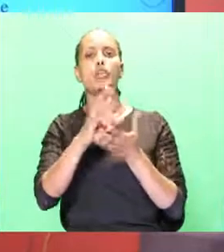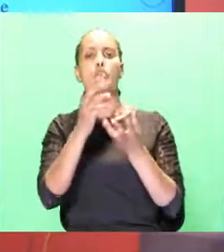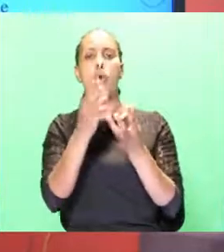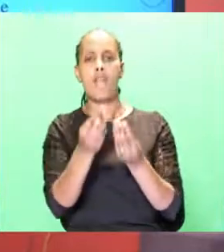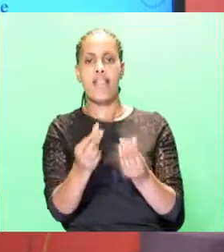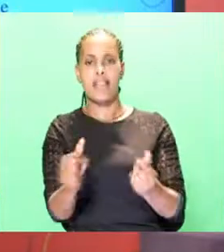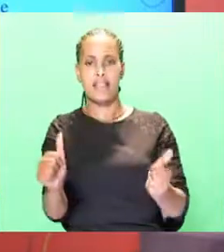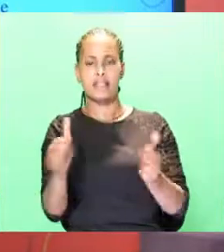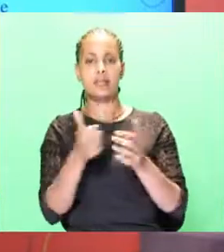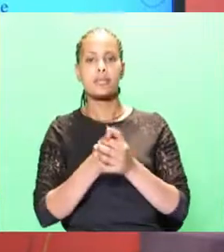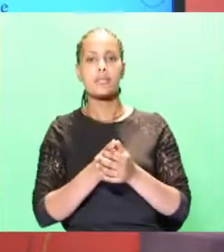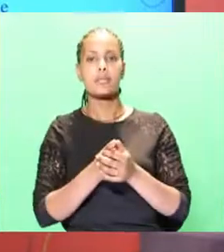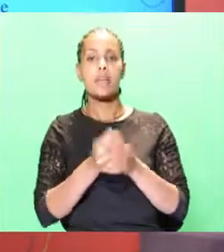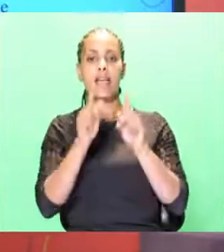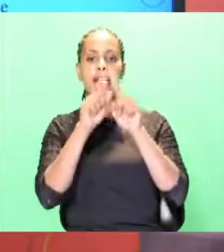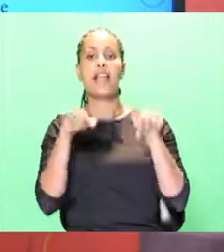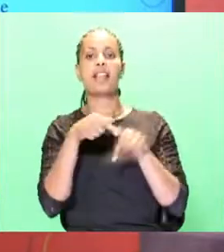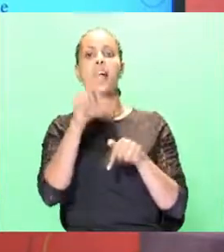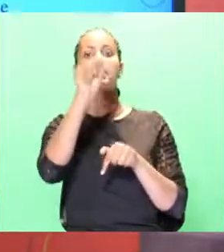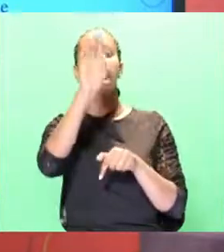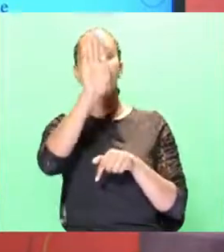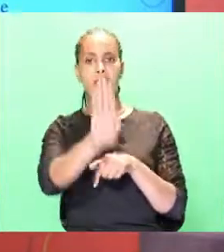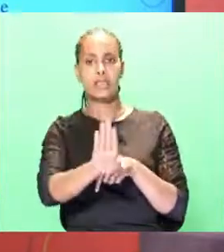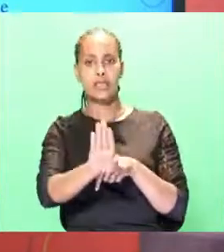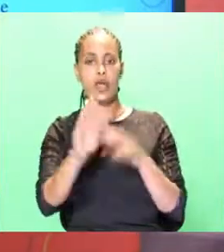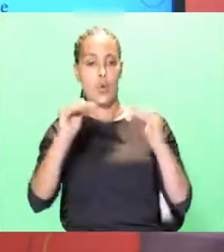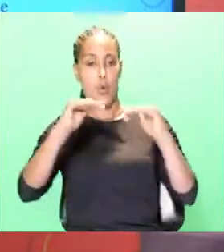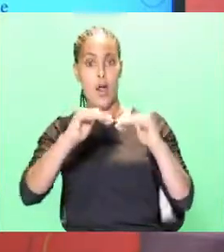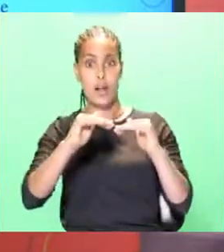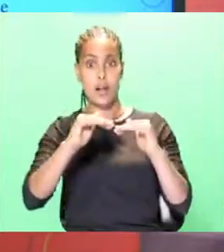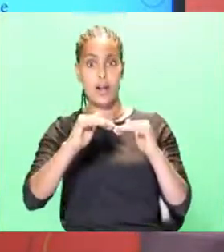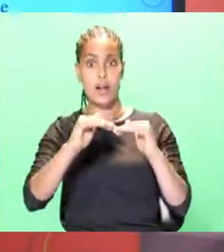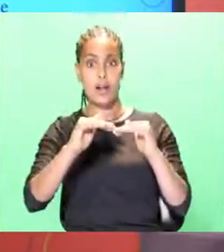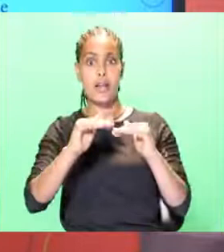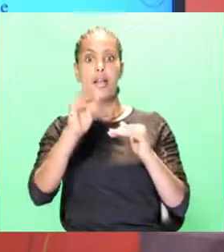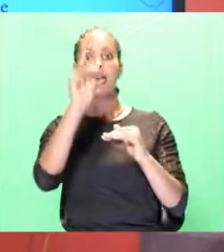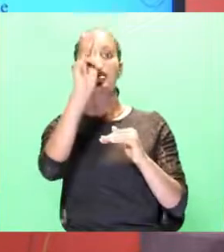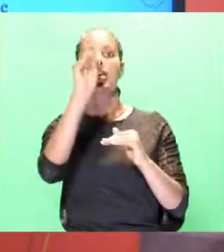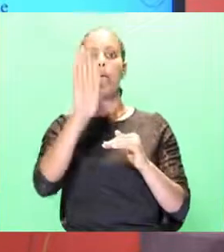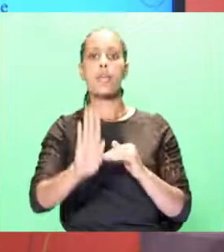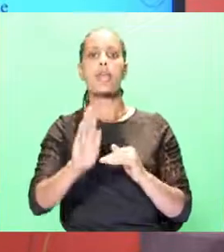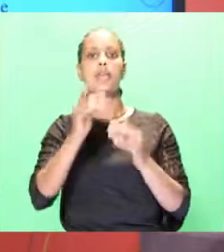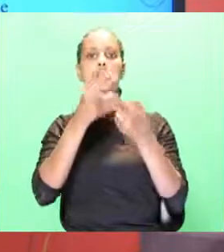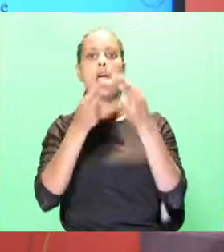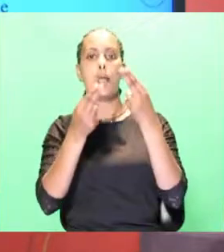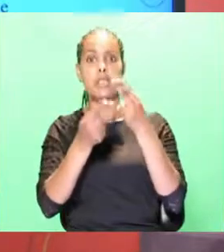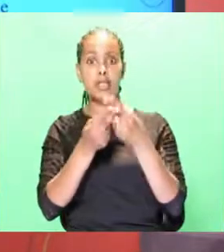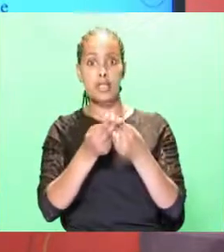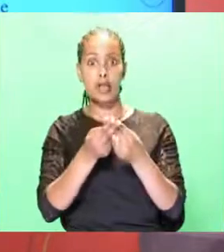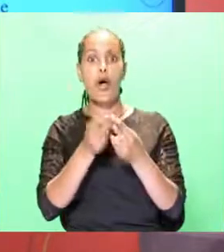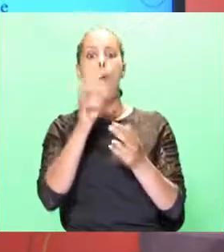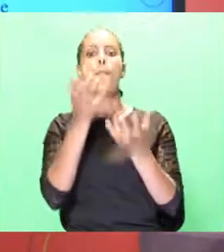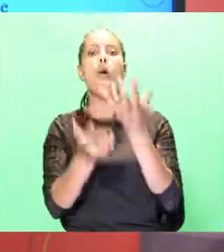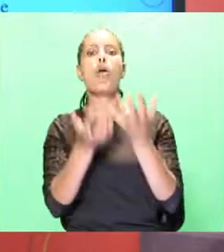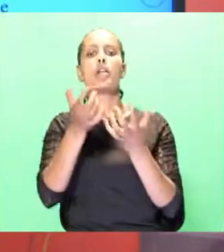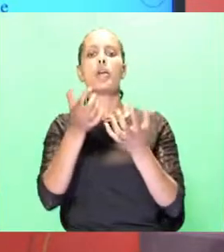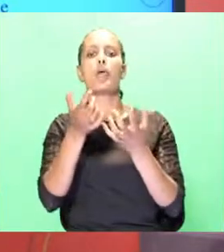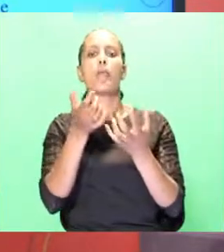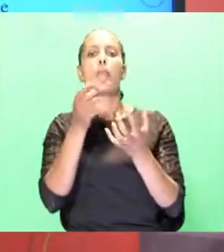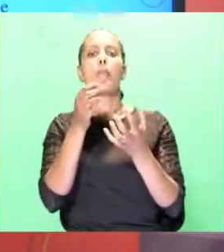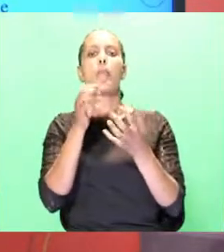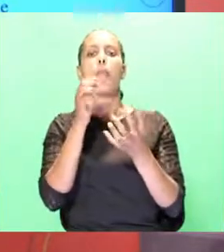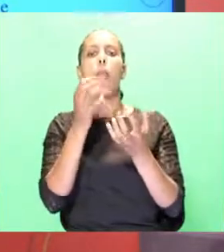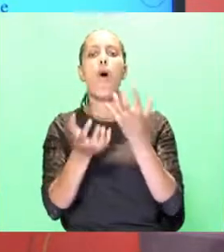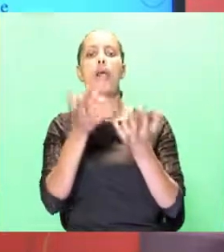solvents. Delta TB equal Kb times molality equal boiling point of the solution